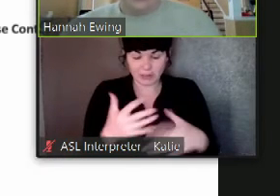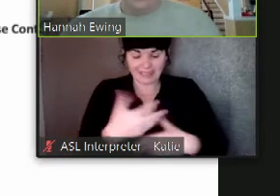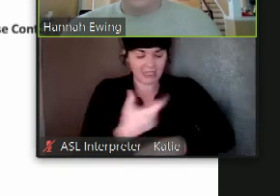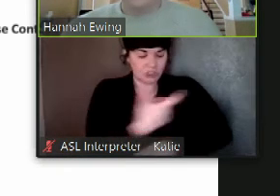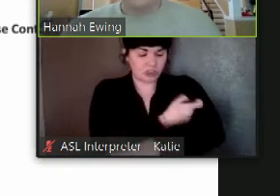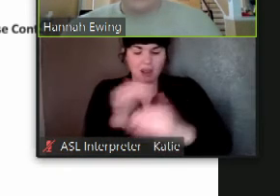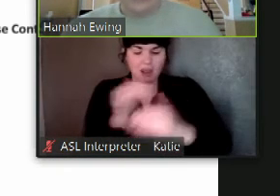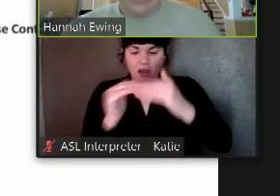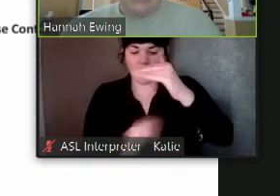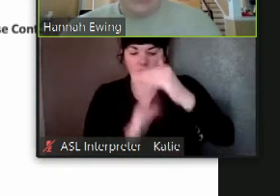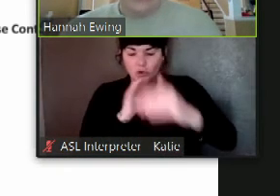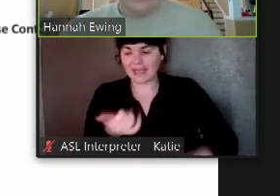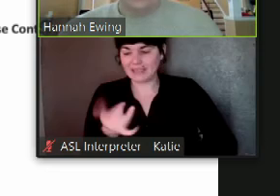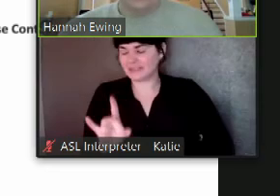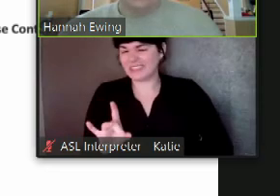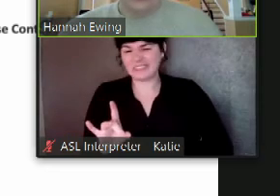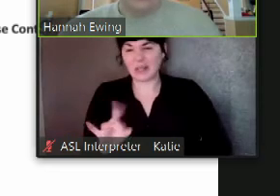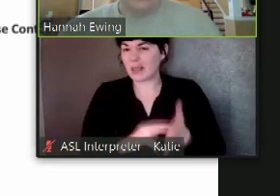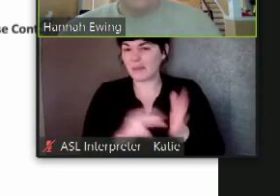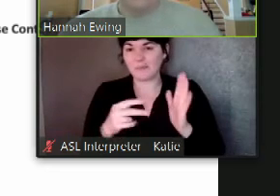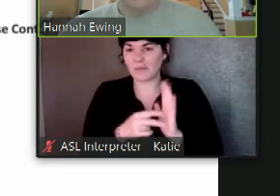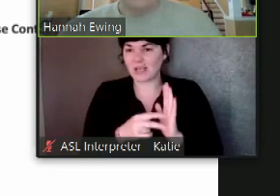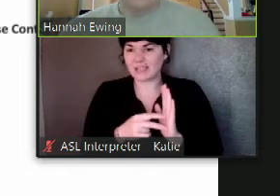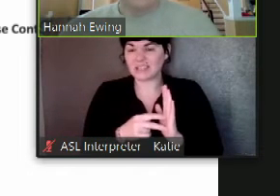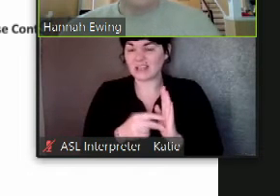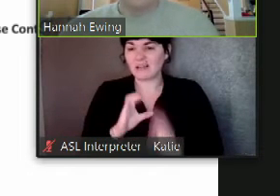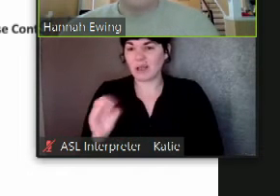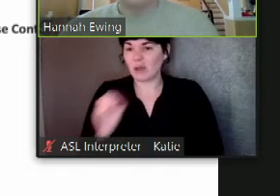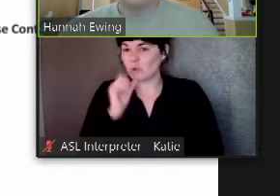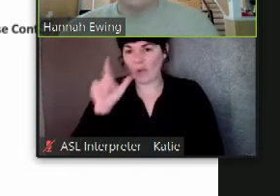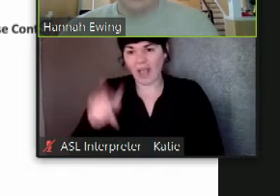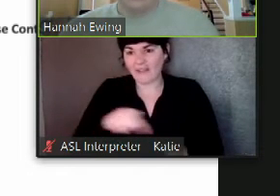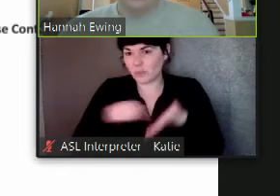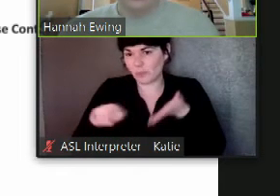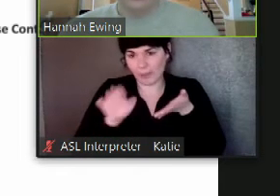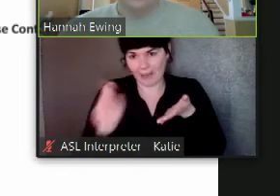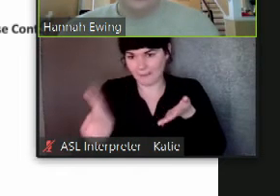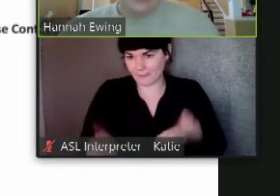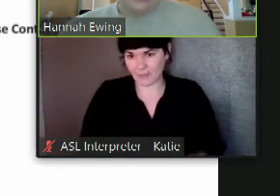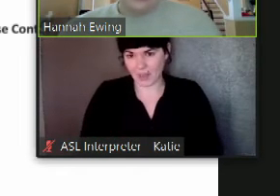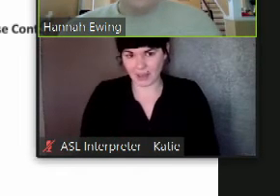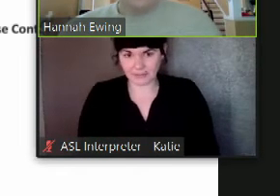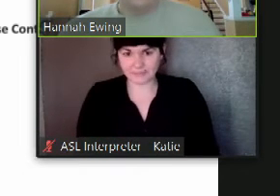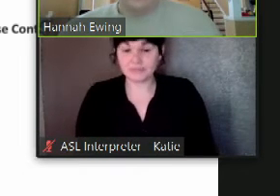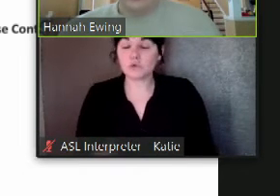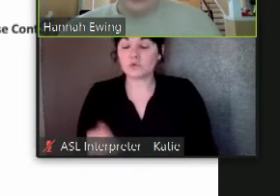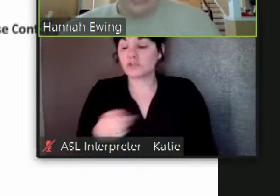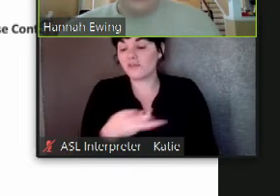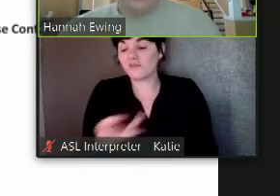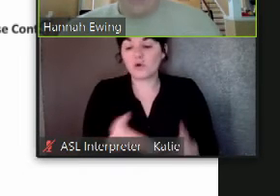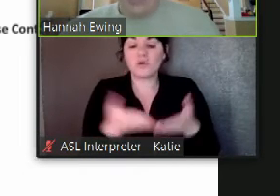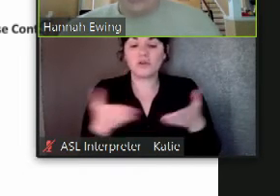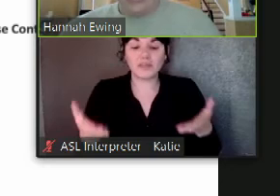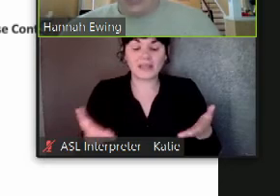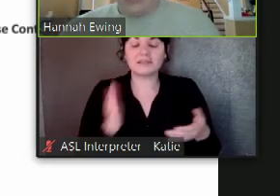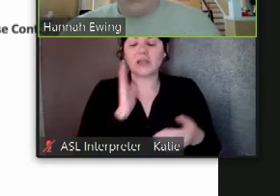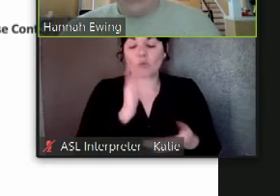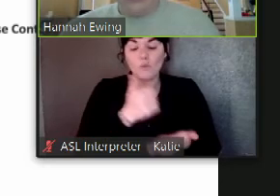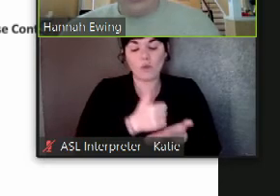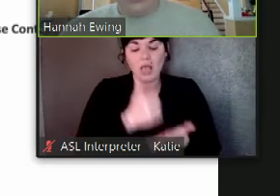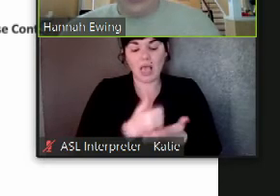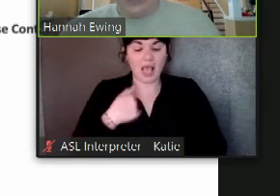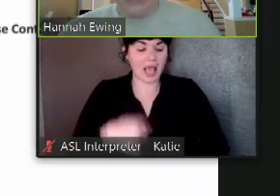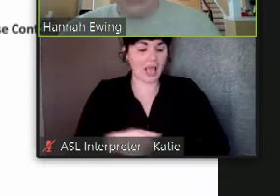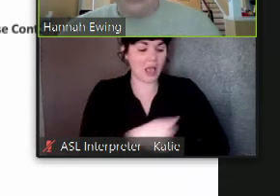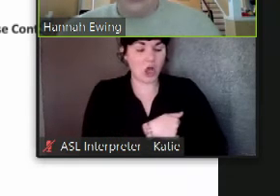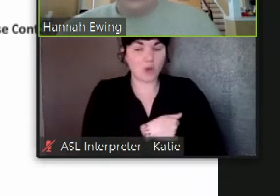And so the COVID-19 vaccines are just a piece of the puzzle that will help us get back to normal. If you choose that the vaccine is not right